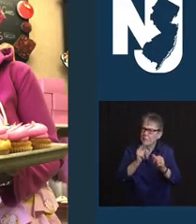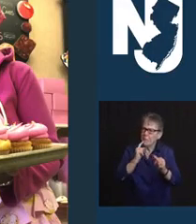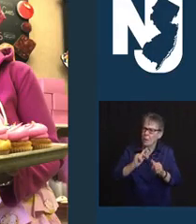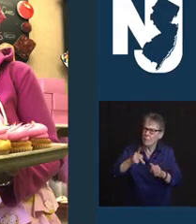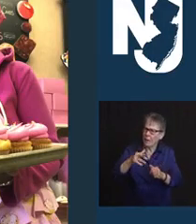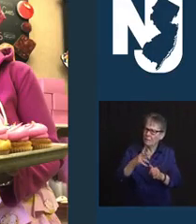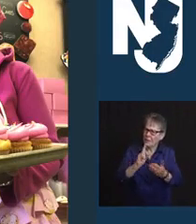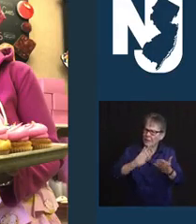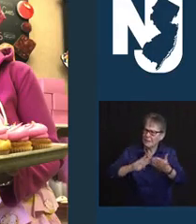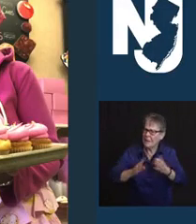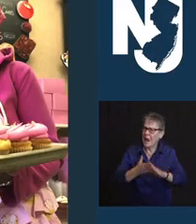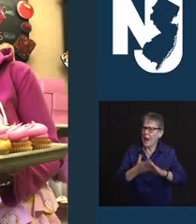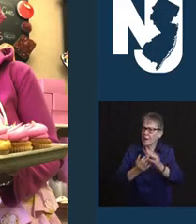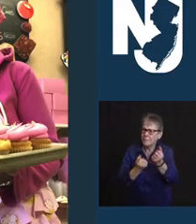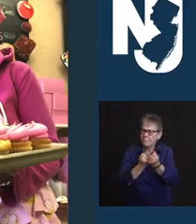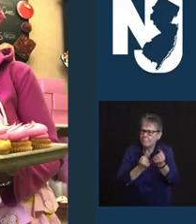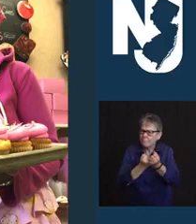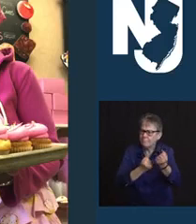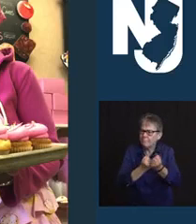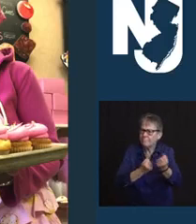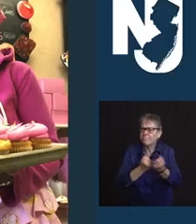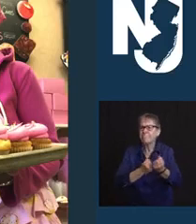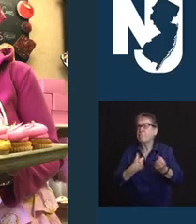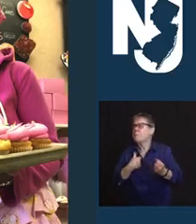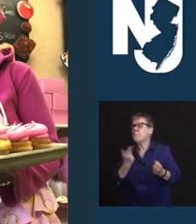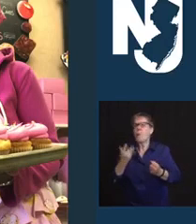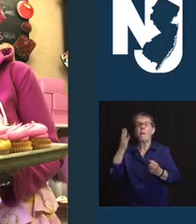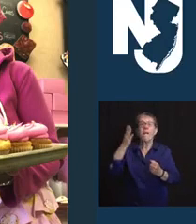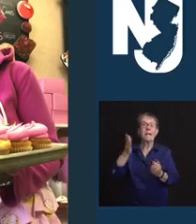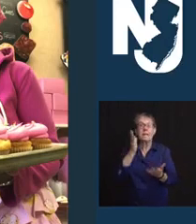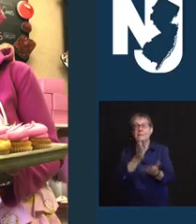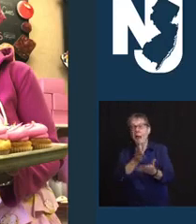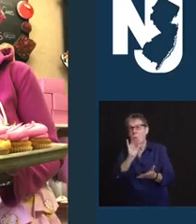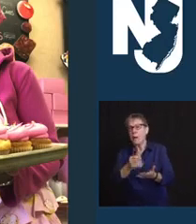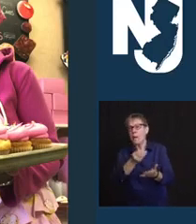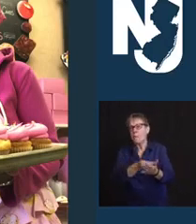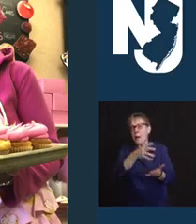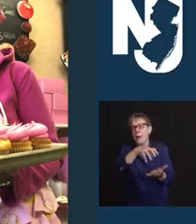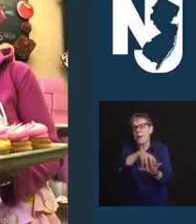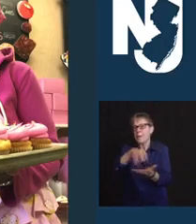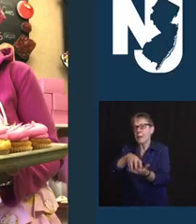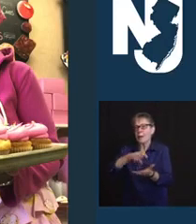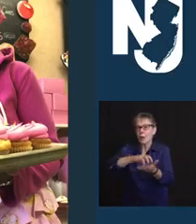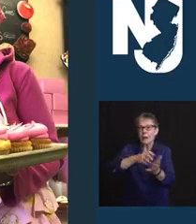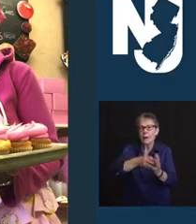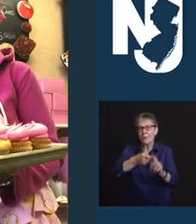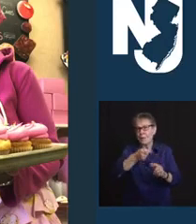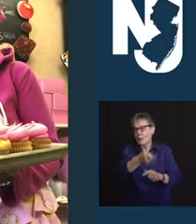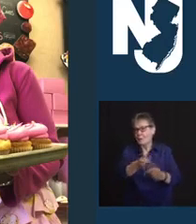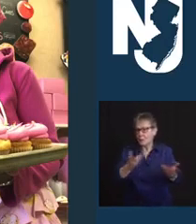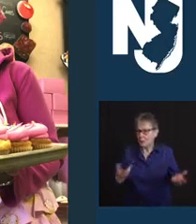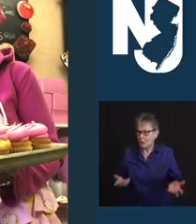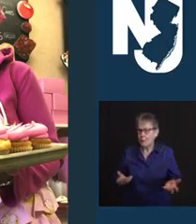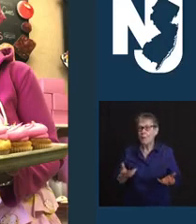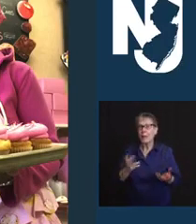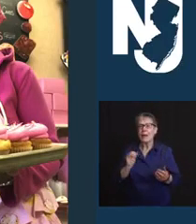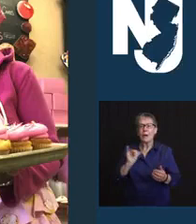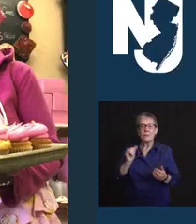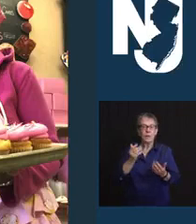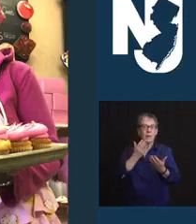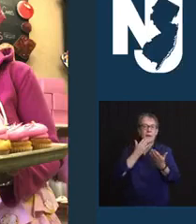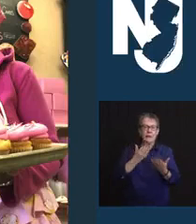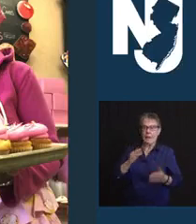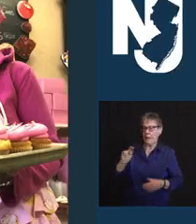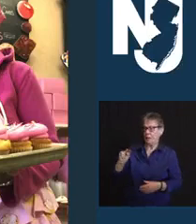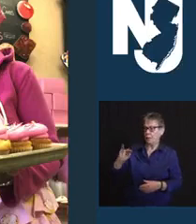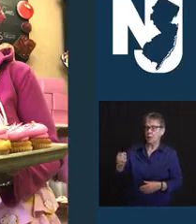and seeing her soon on one of my future trips to Plainfield. And I also thank the New Jersey Redevelopment Authority for telling